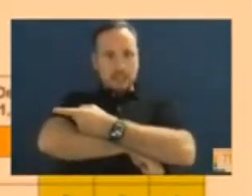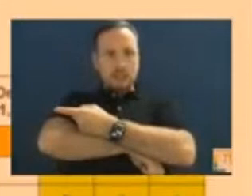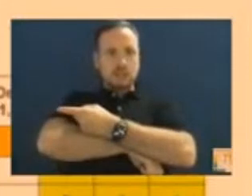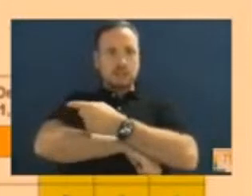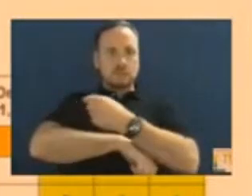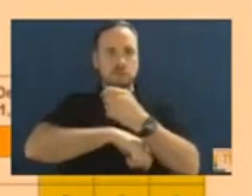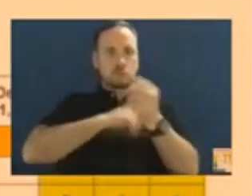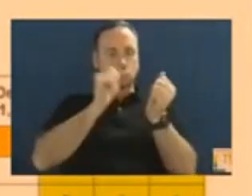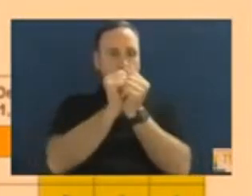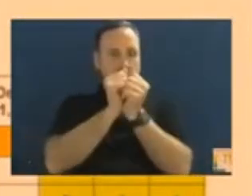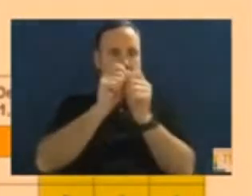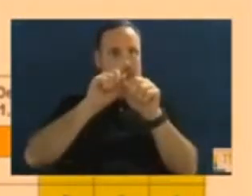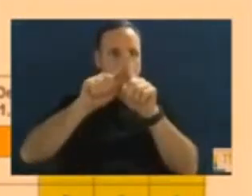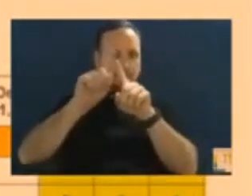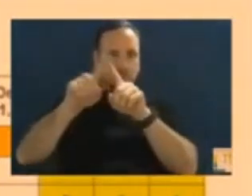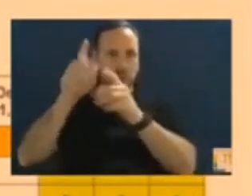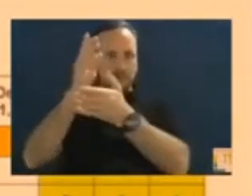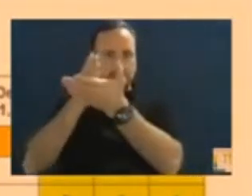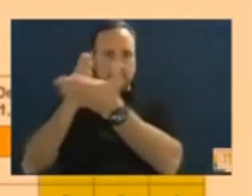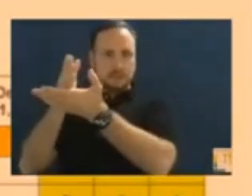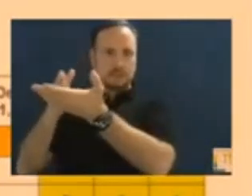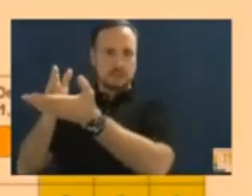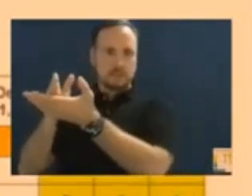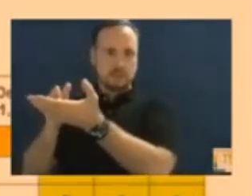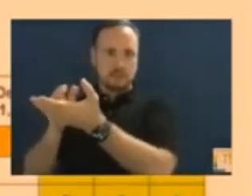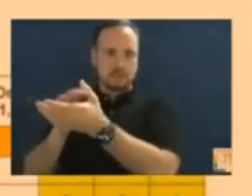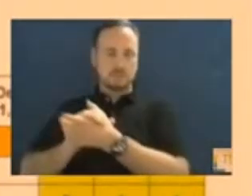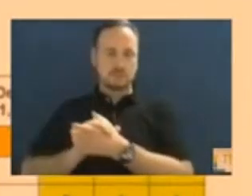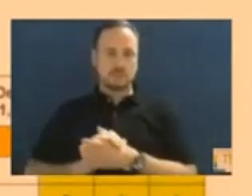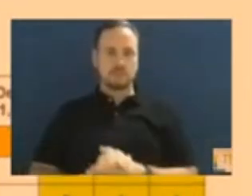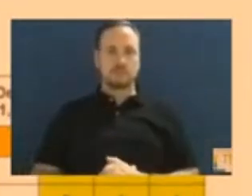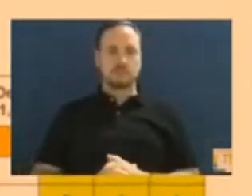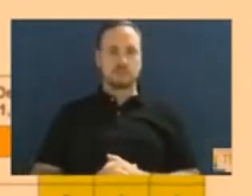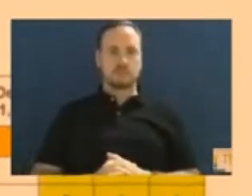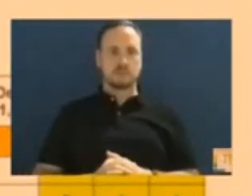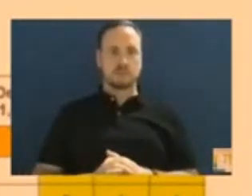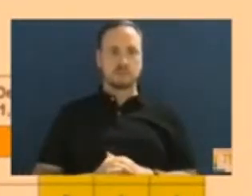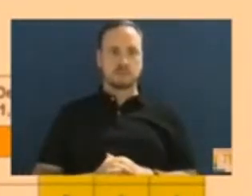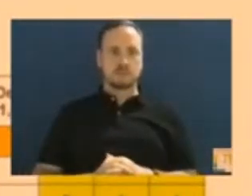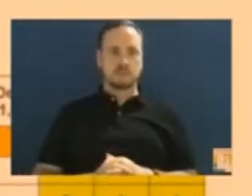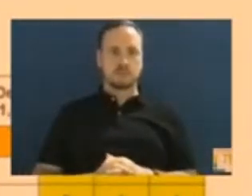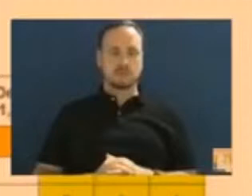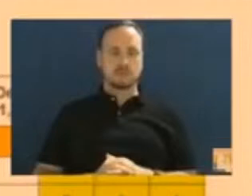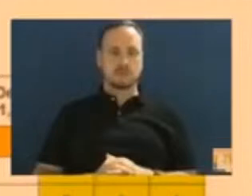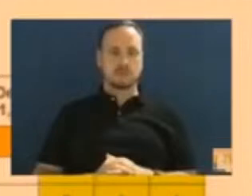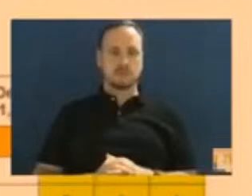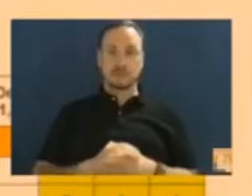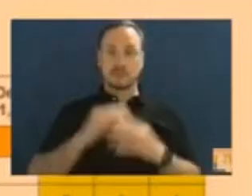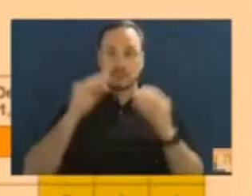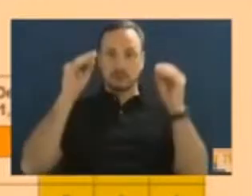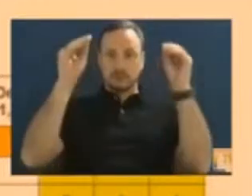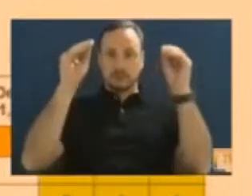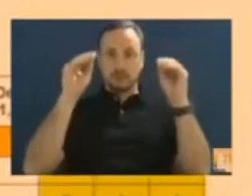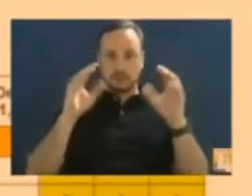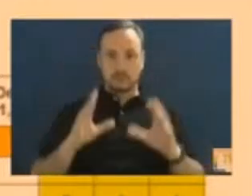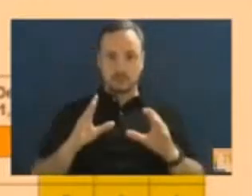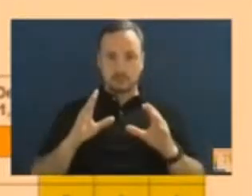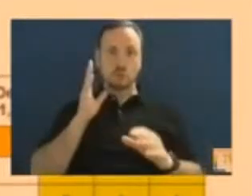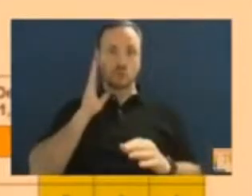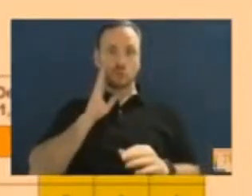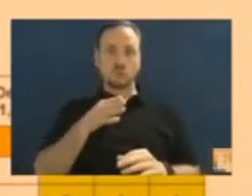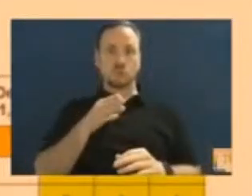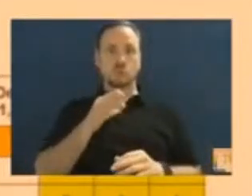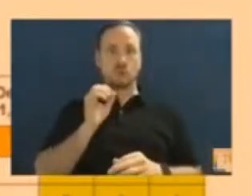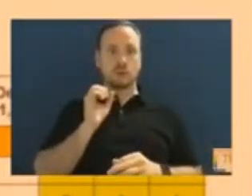phases. And as Ms. Peugeot explained earlier, teachers will return 2